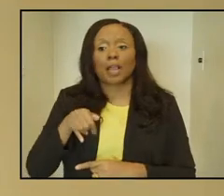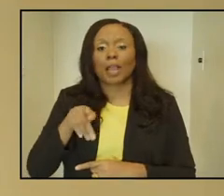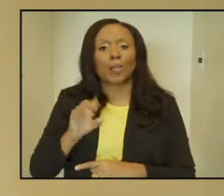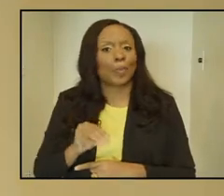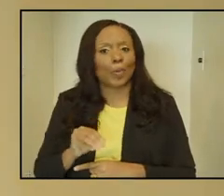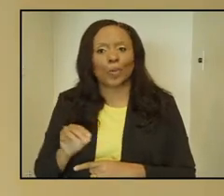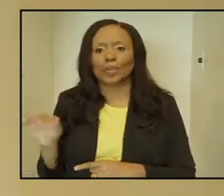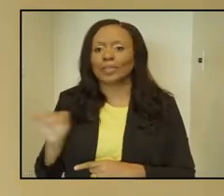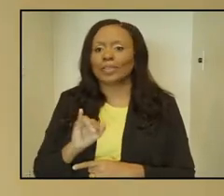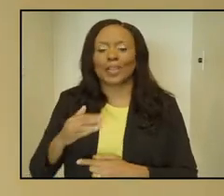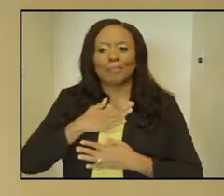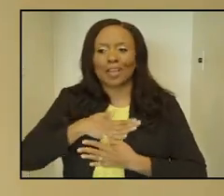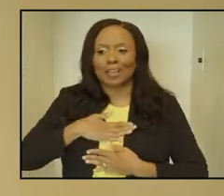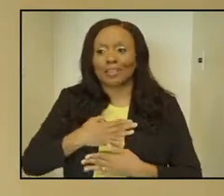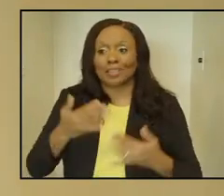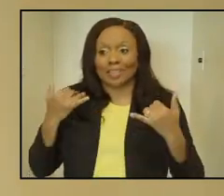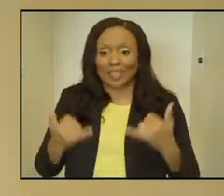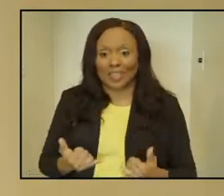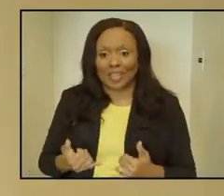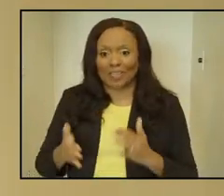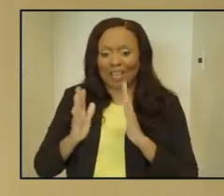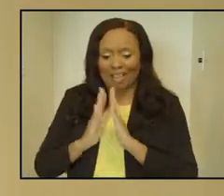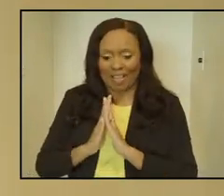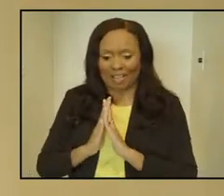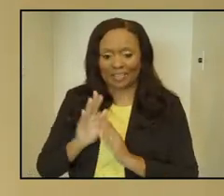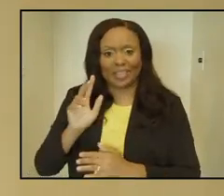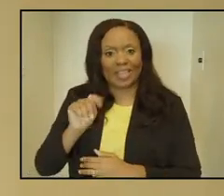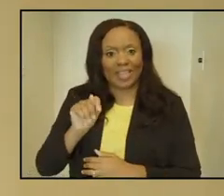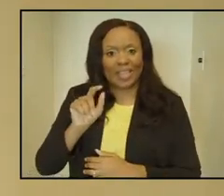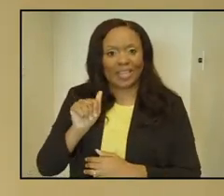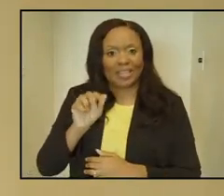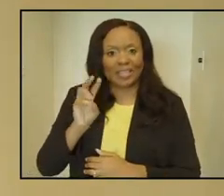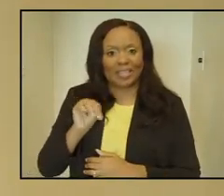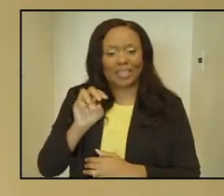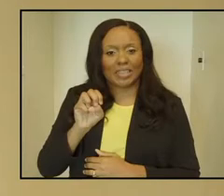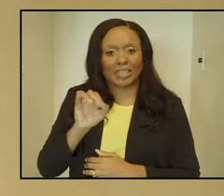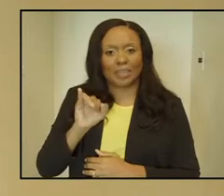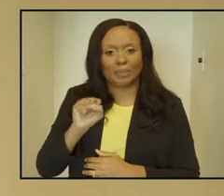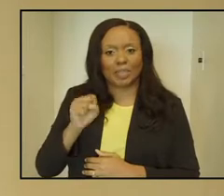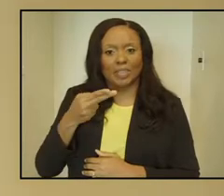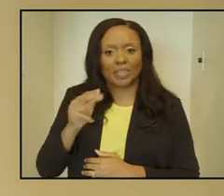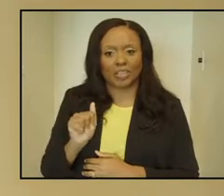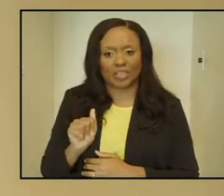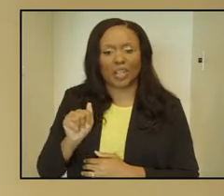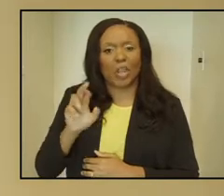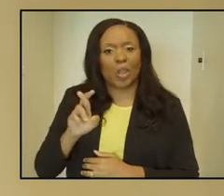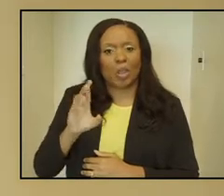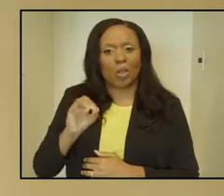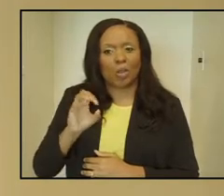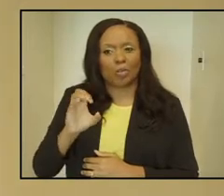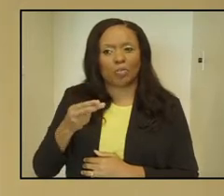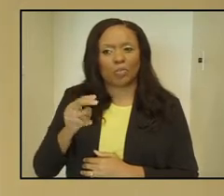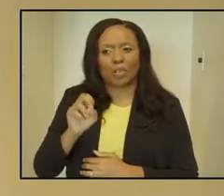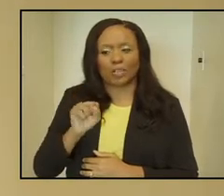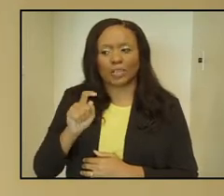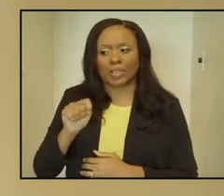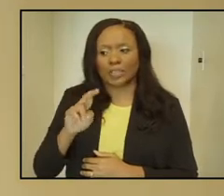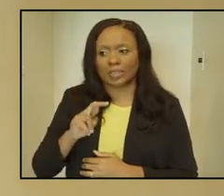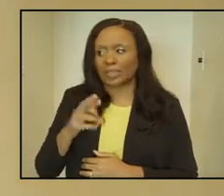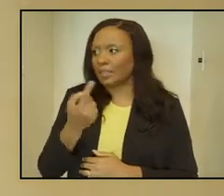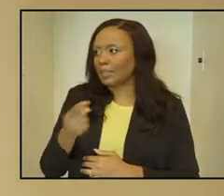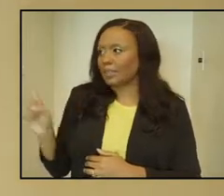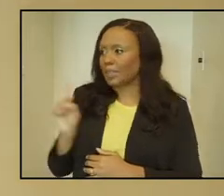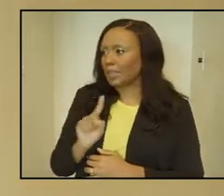therefore invite Mrs. Tamisha Rochester to give her remarks on behalf of Corporate Affairs and